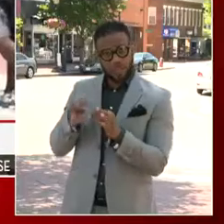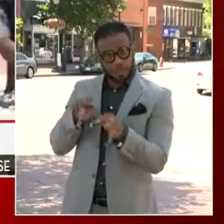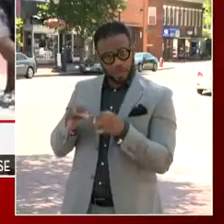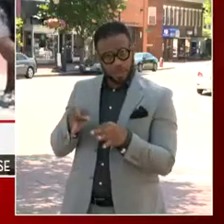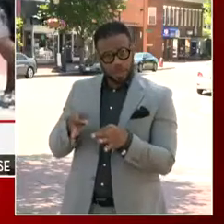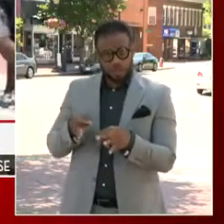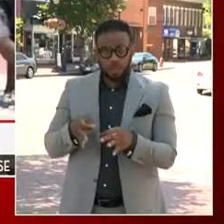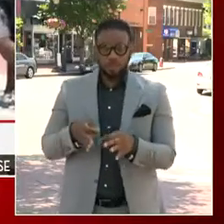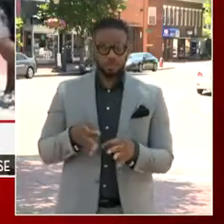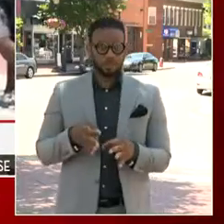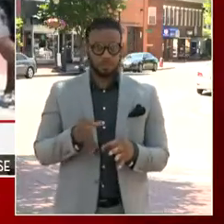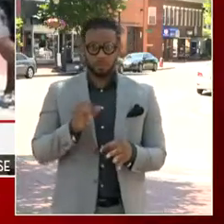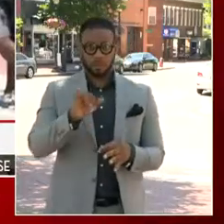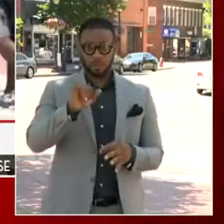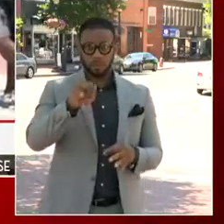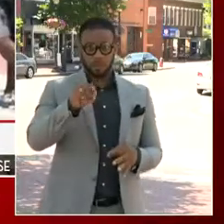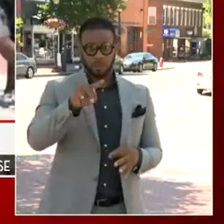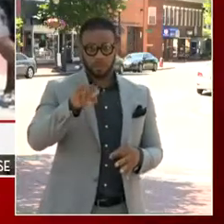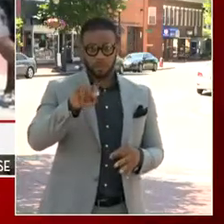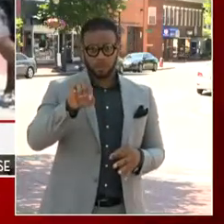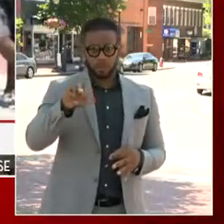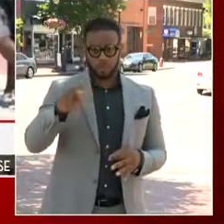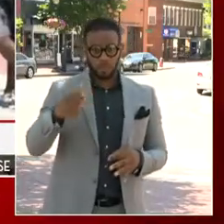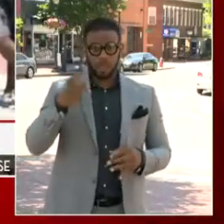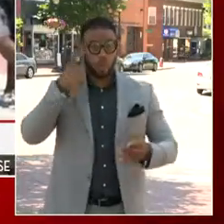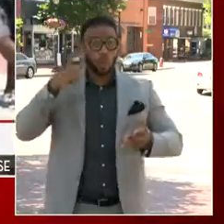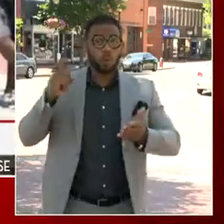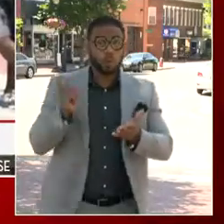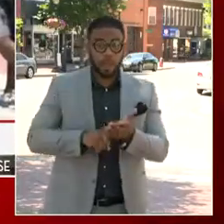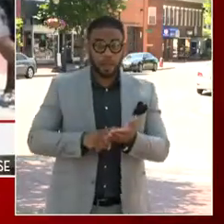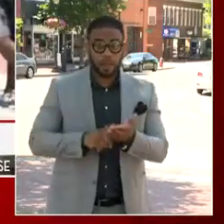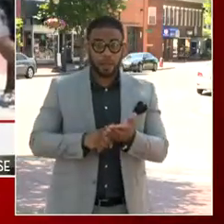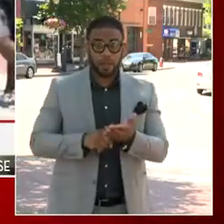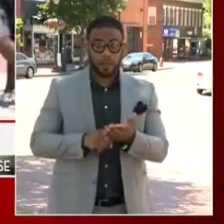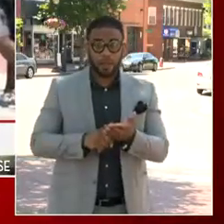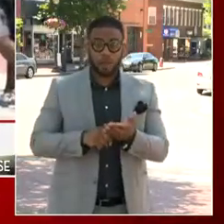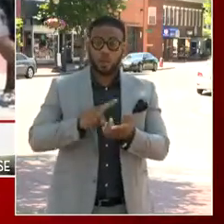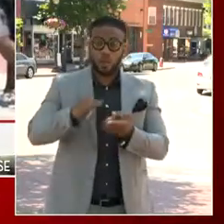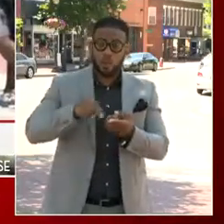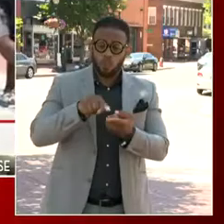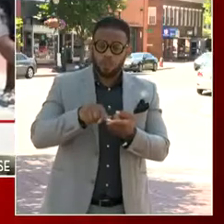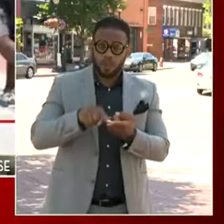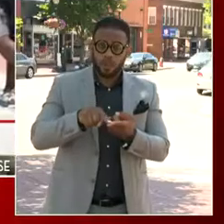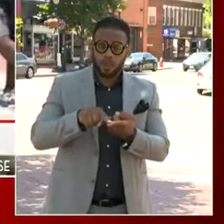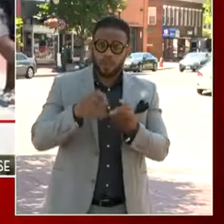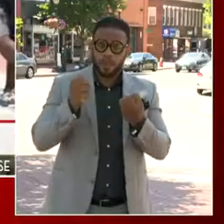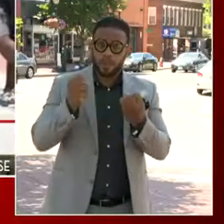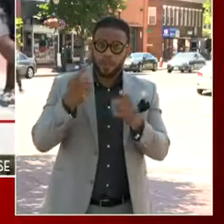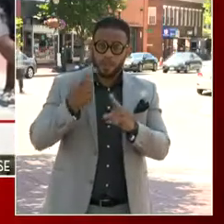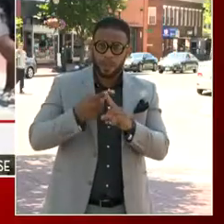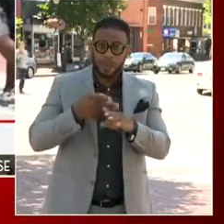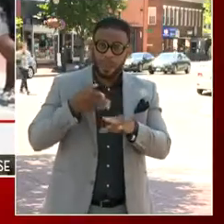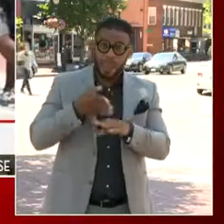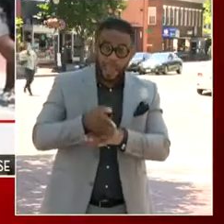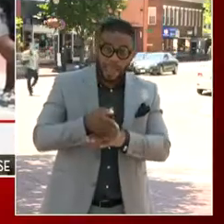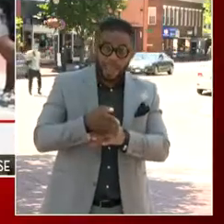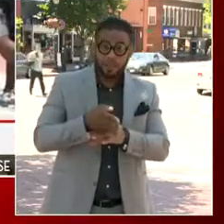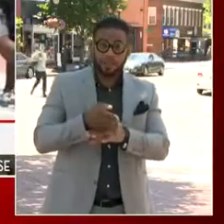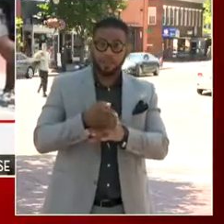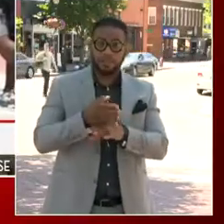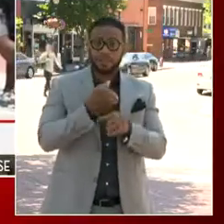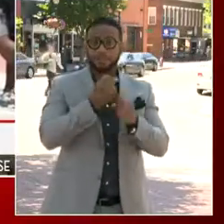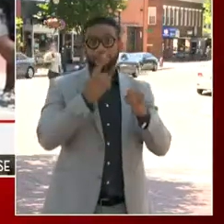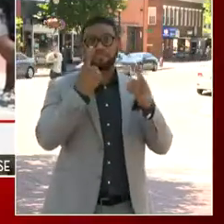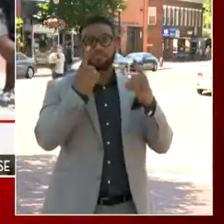explanation. So Juneteenth recognizes when, many months after the